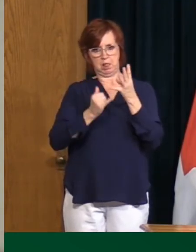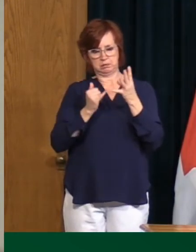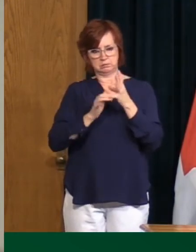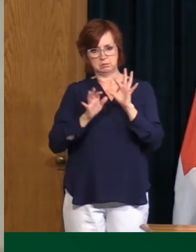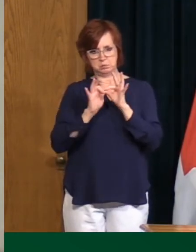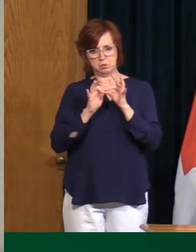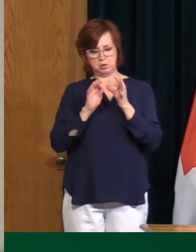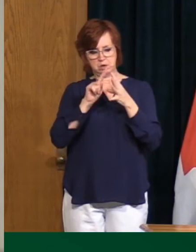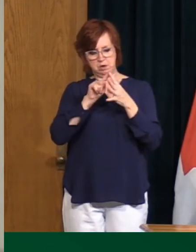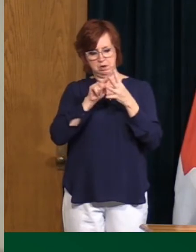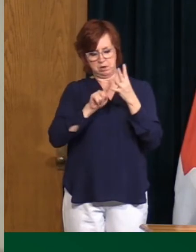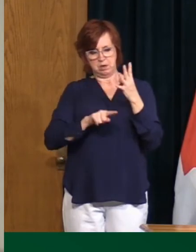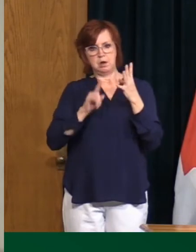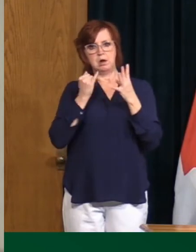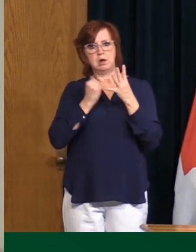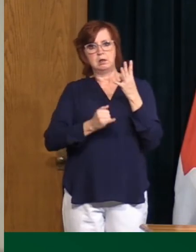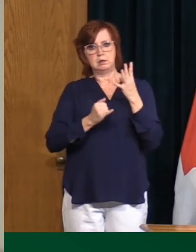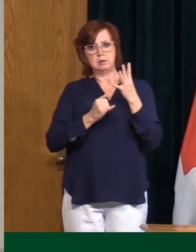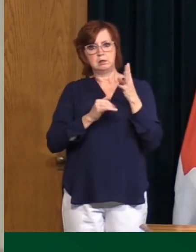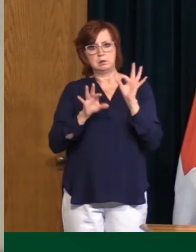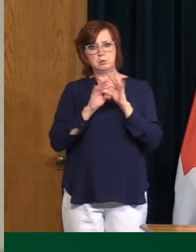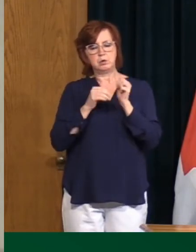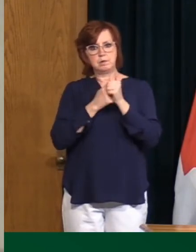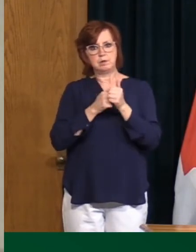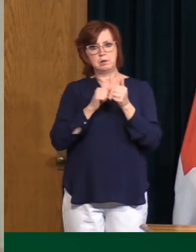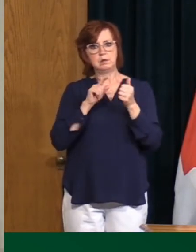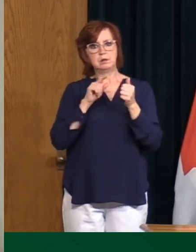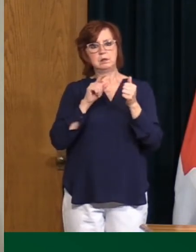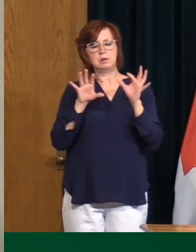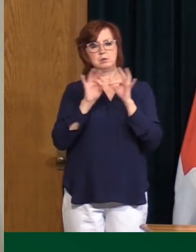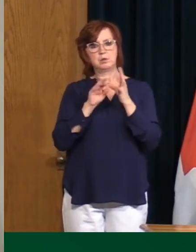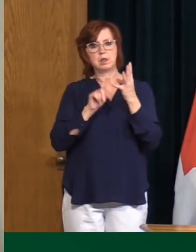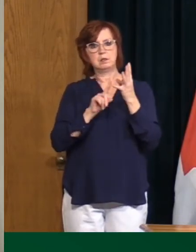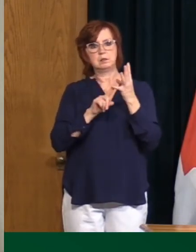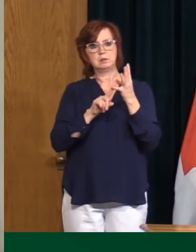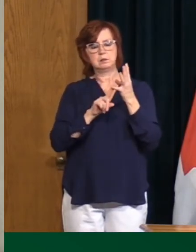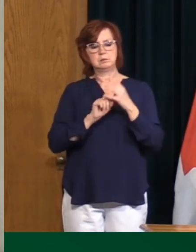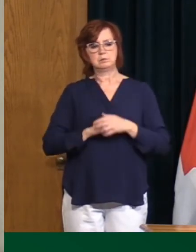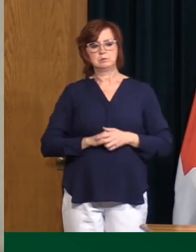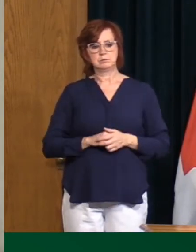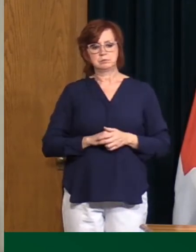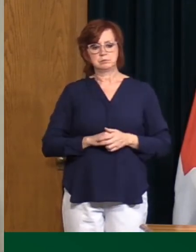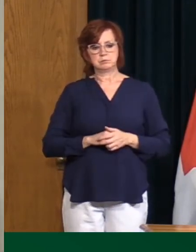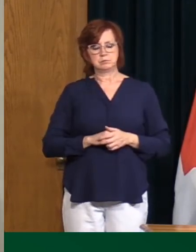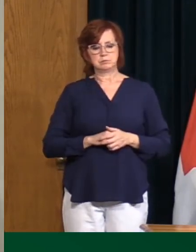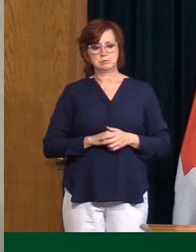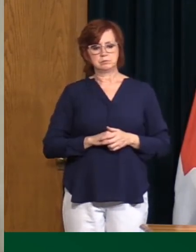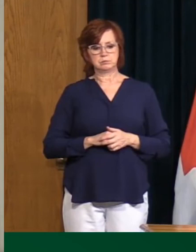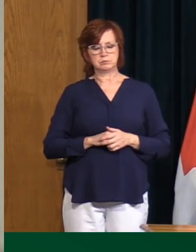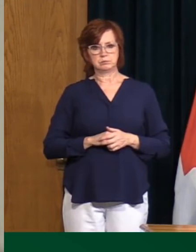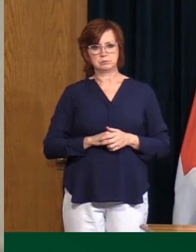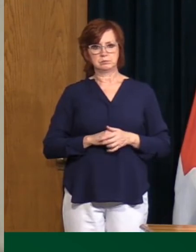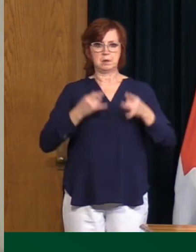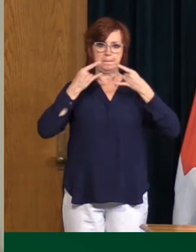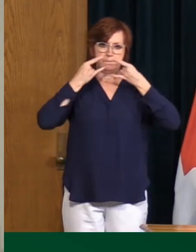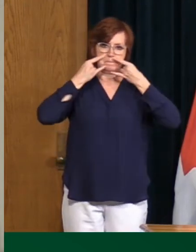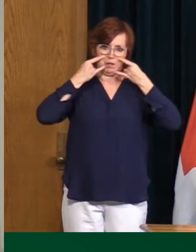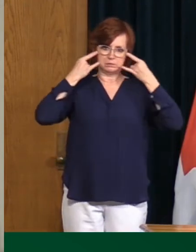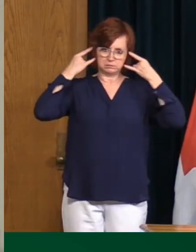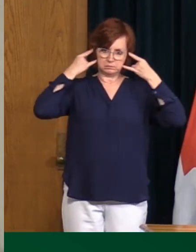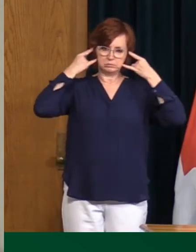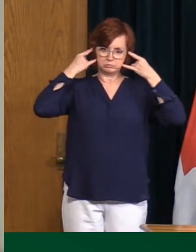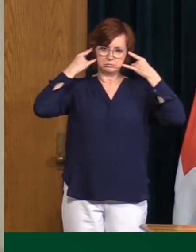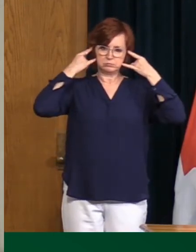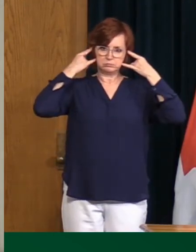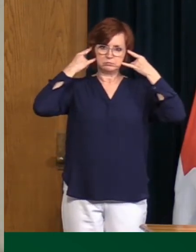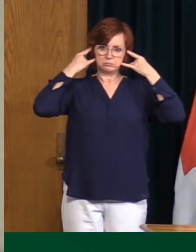have to do all those hierarchies as much as possible. But the fourth principle is then use of a mask or other personal